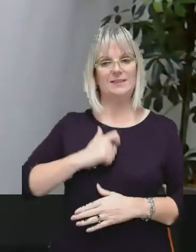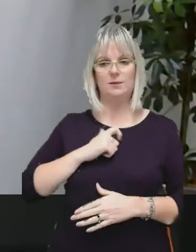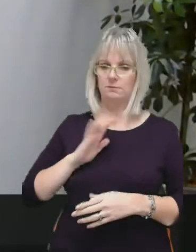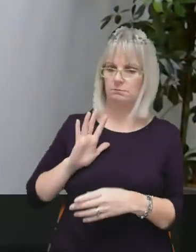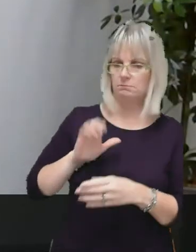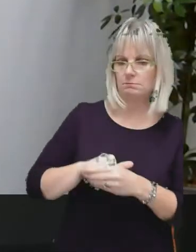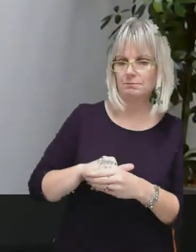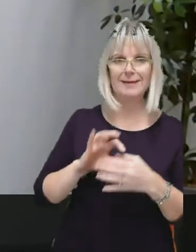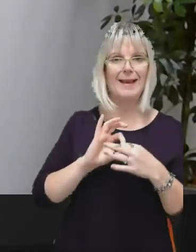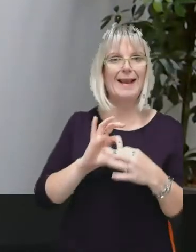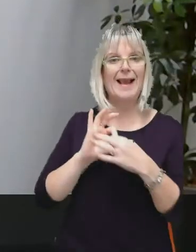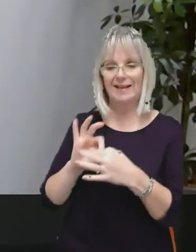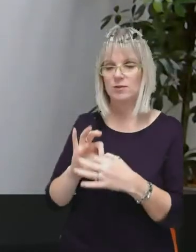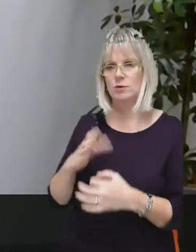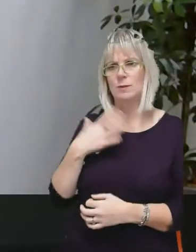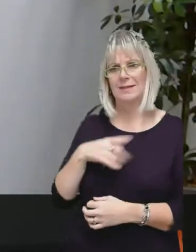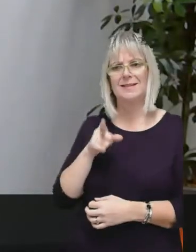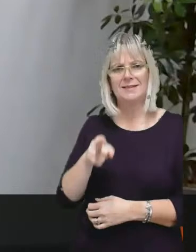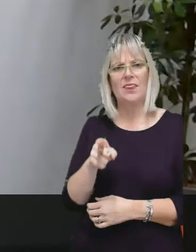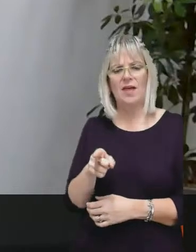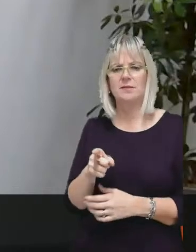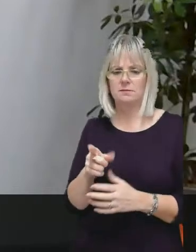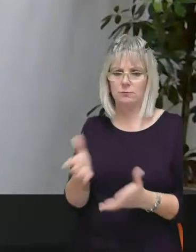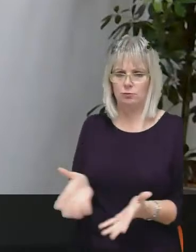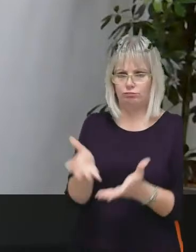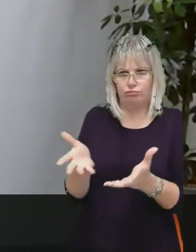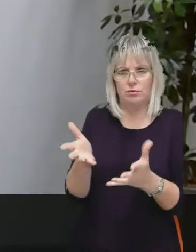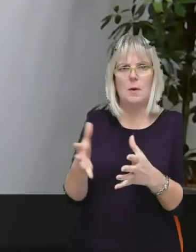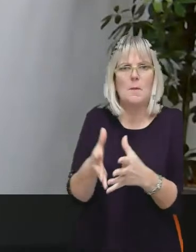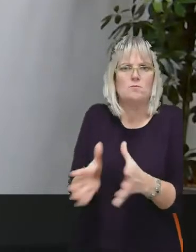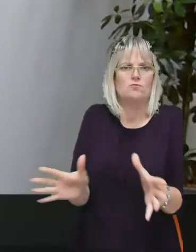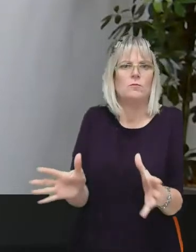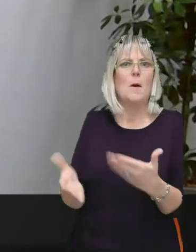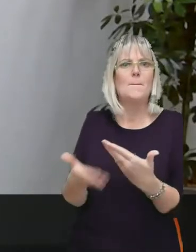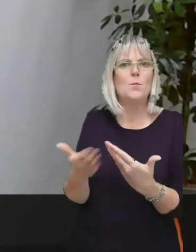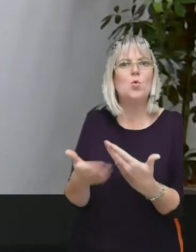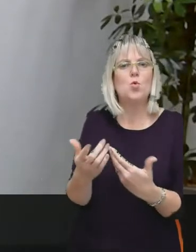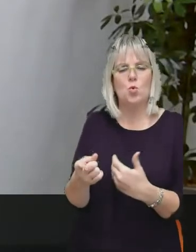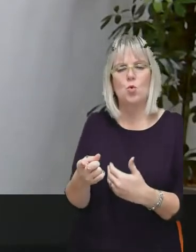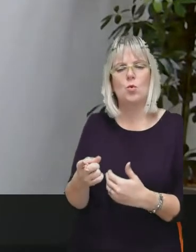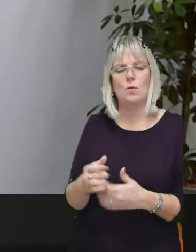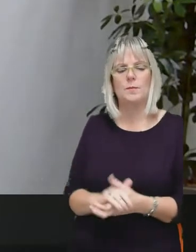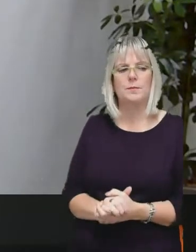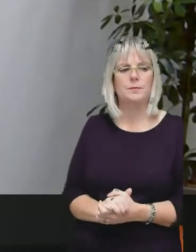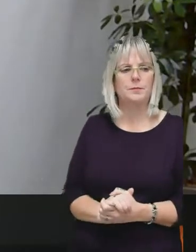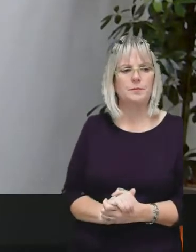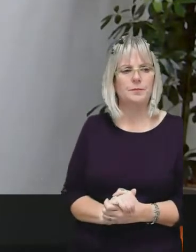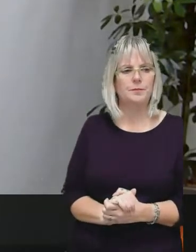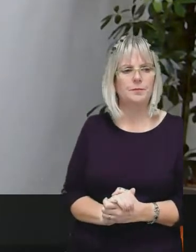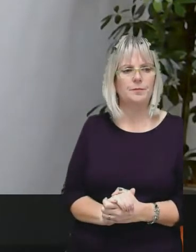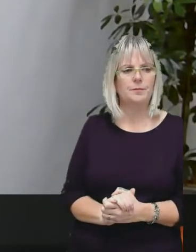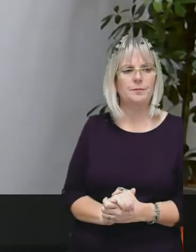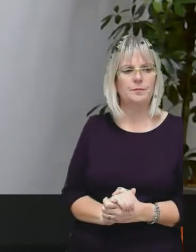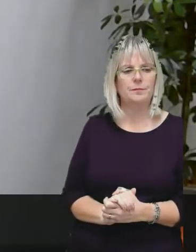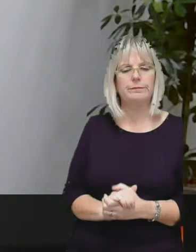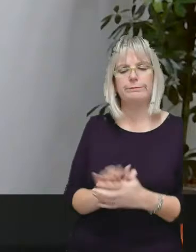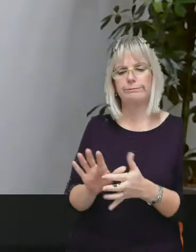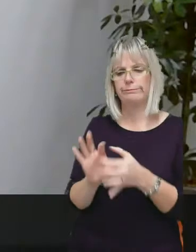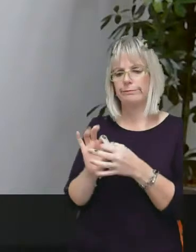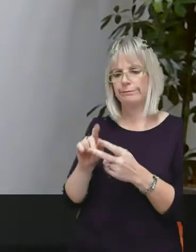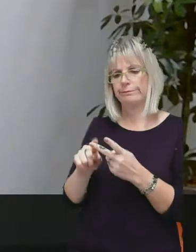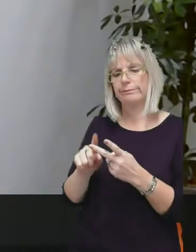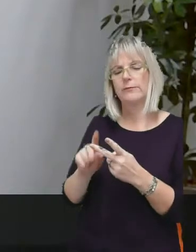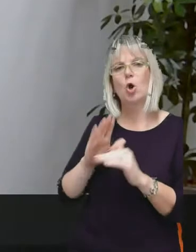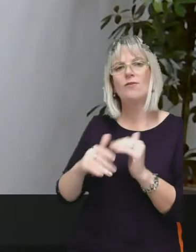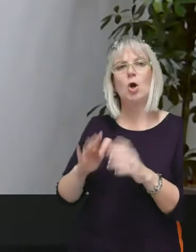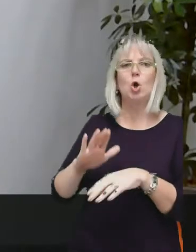of our city. We'll continue to make progress in that area as well. In relation to what green measures we'd like to carry on, I